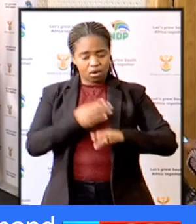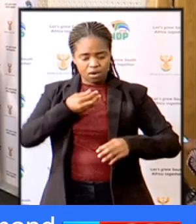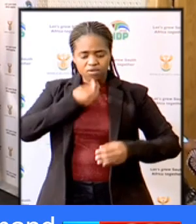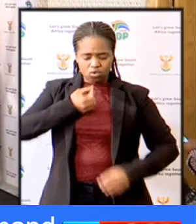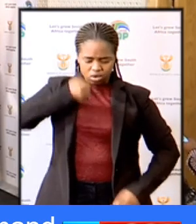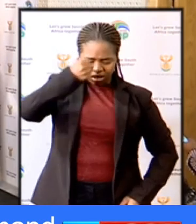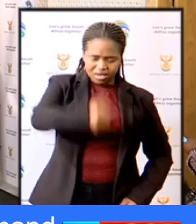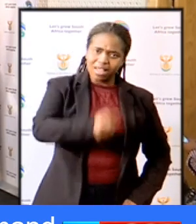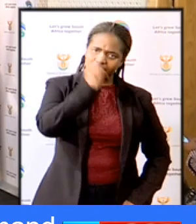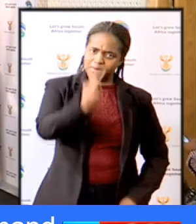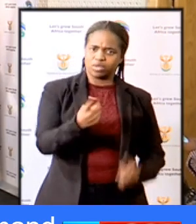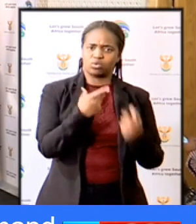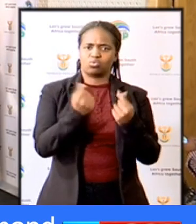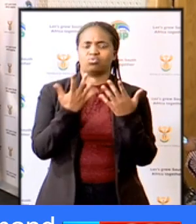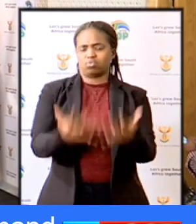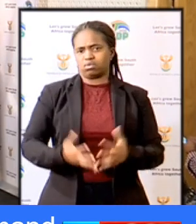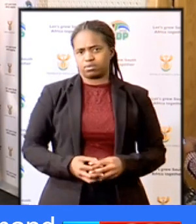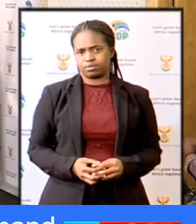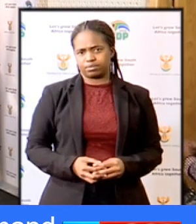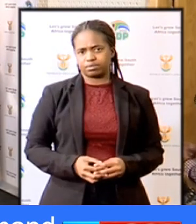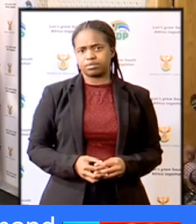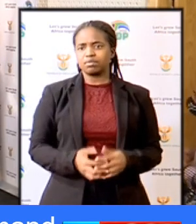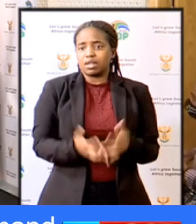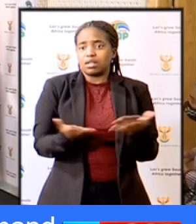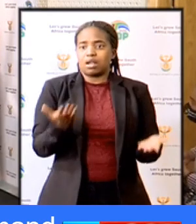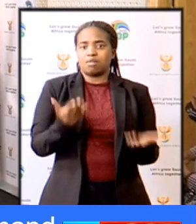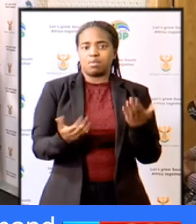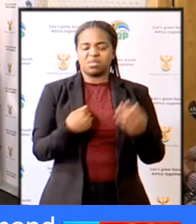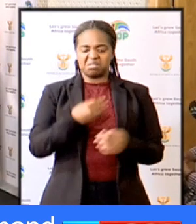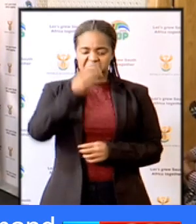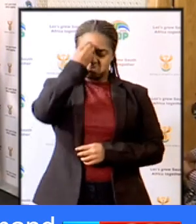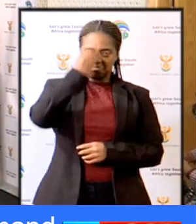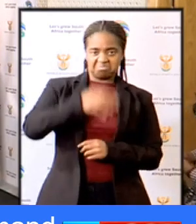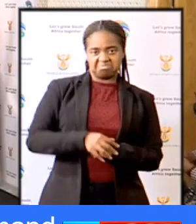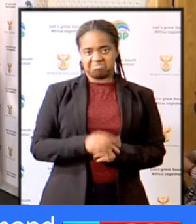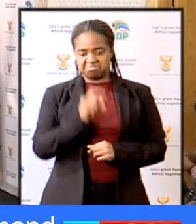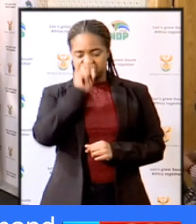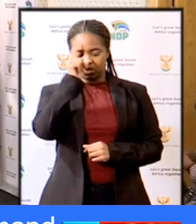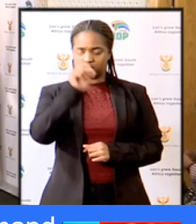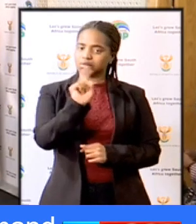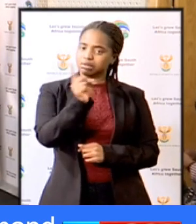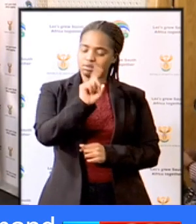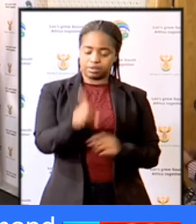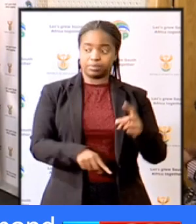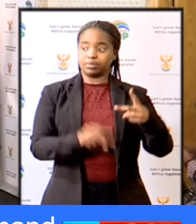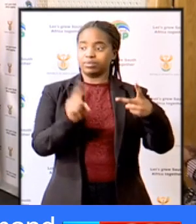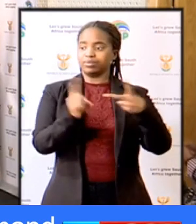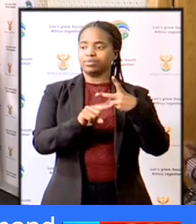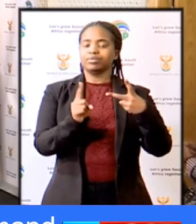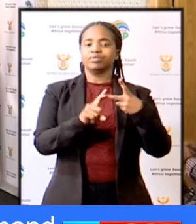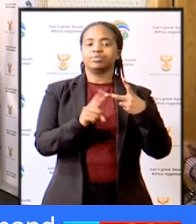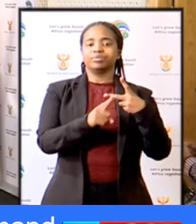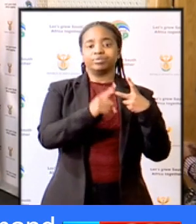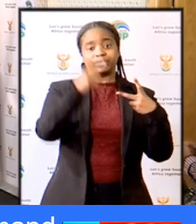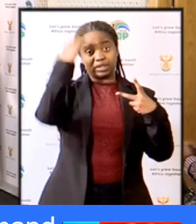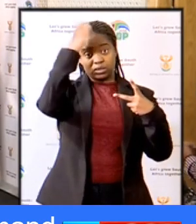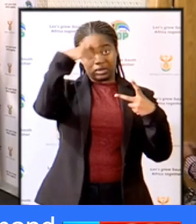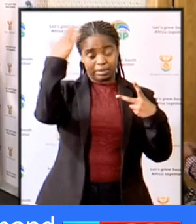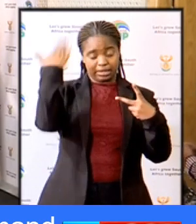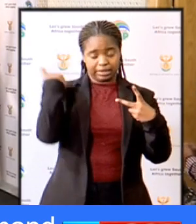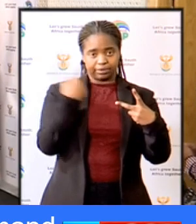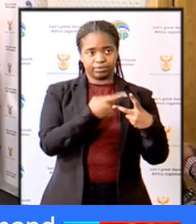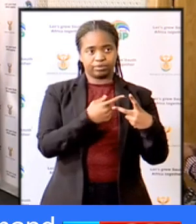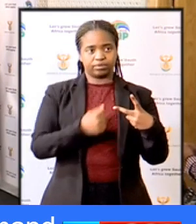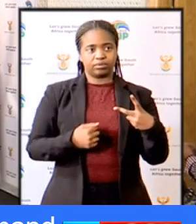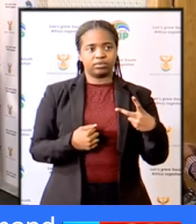goods, it should be done so. And maybe somebody shouldn't get angry. And then the second one is to Dr. Dlamini Zuma. The